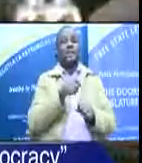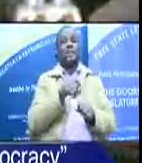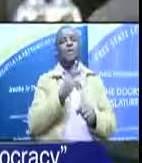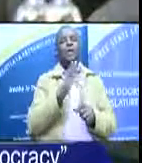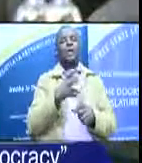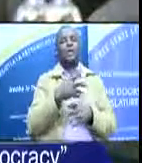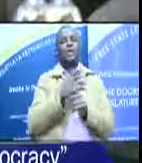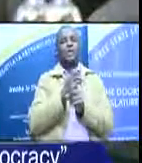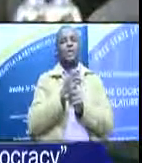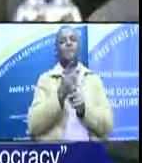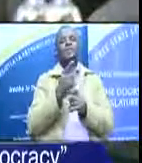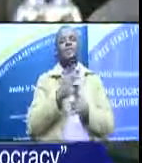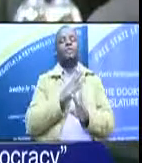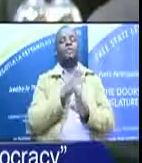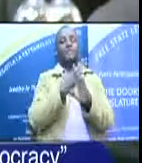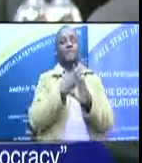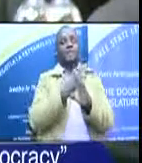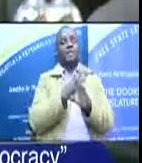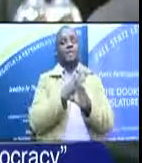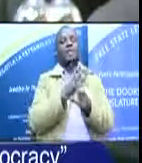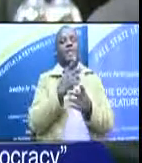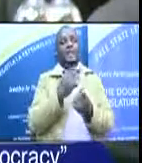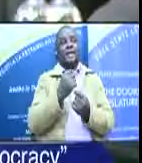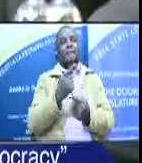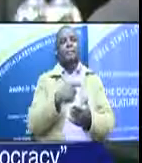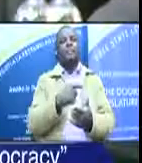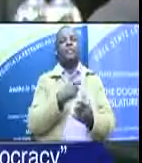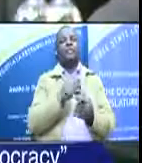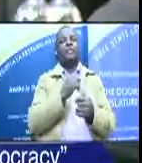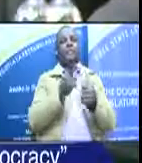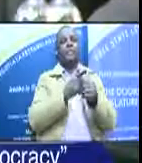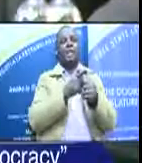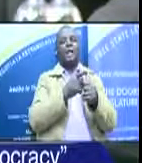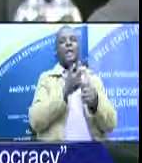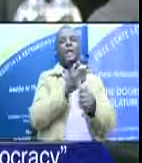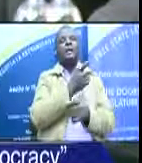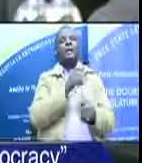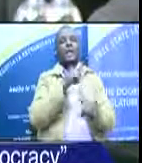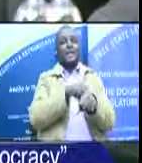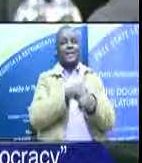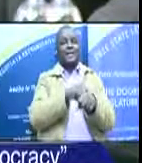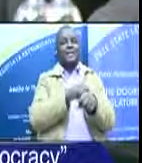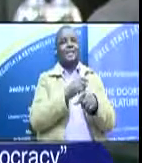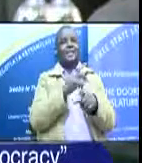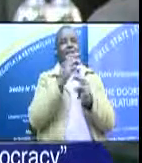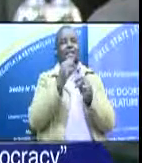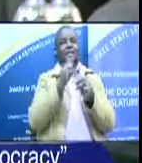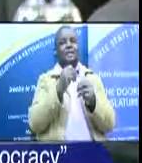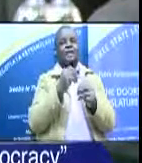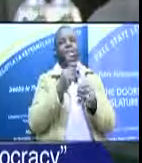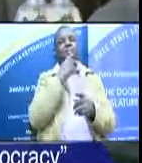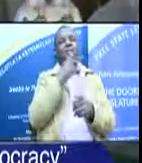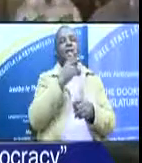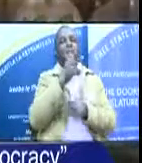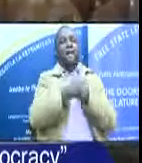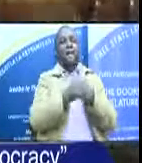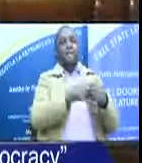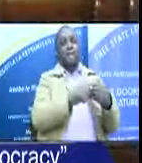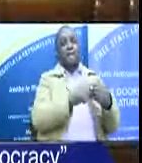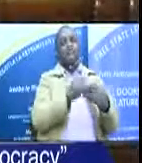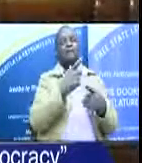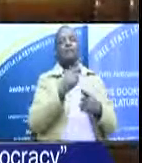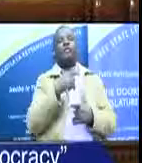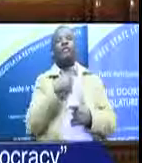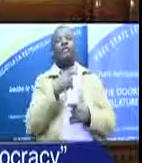by implementing the following strategies: strengthening the clinical governance, including monthly morbidity and mortality